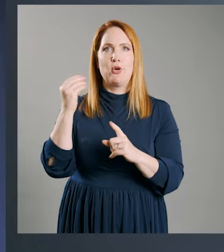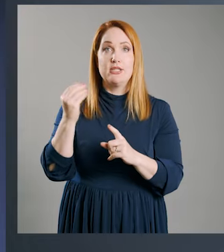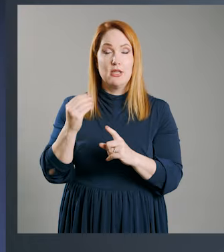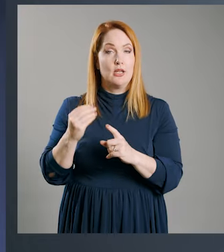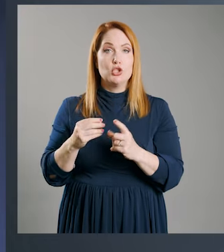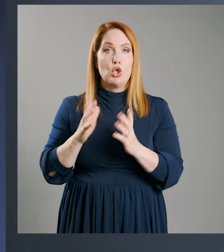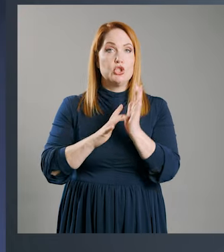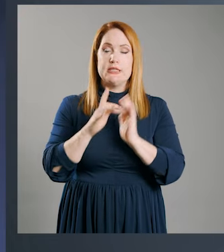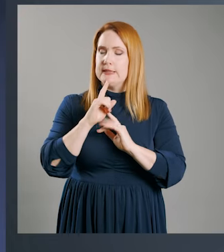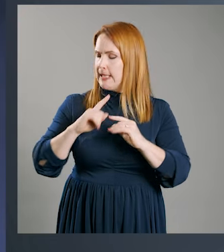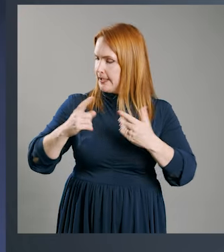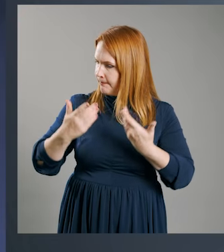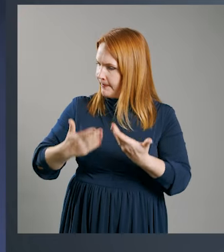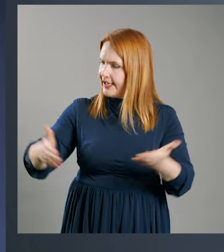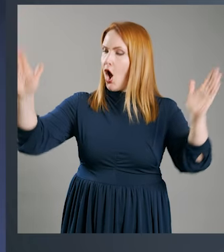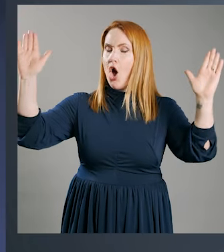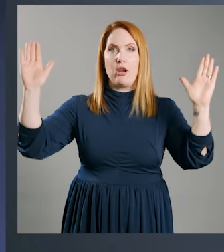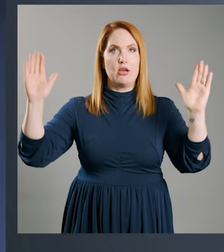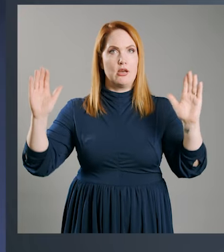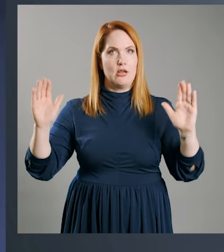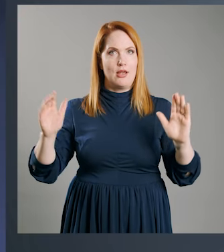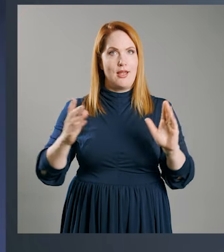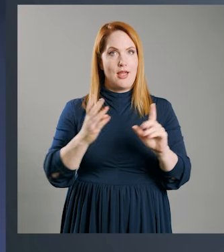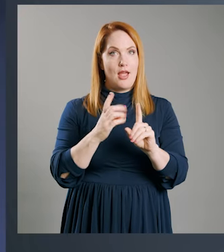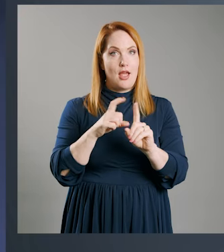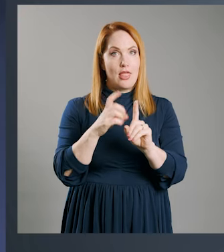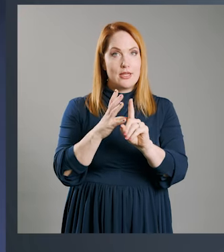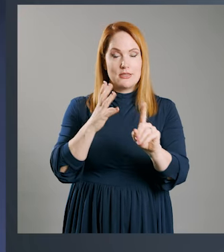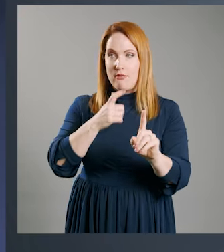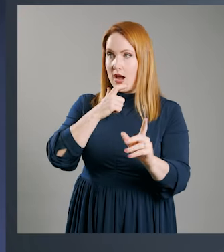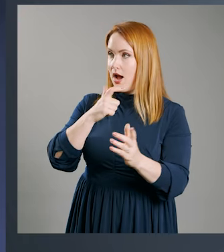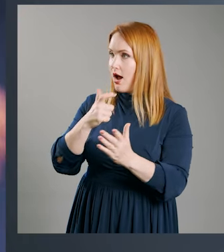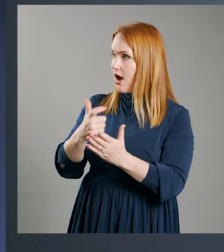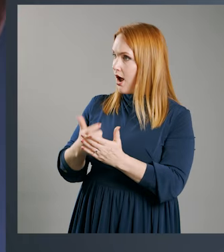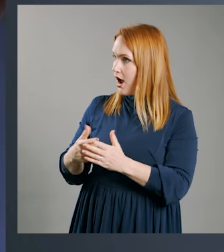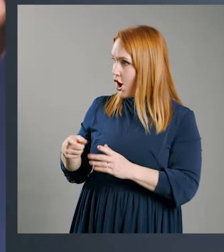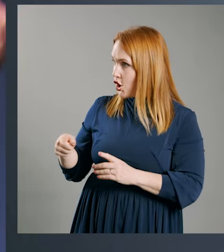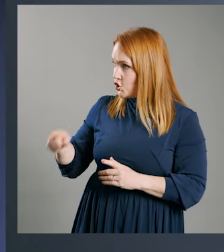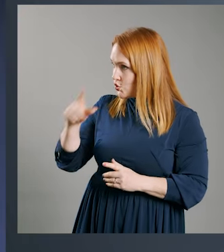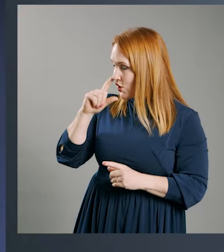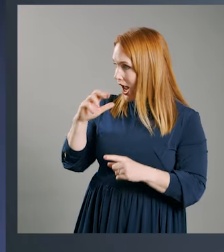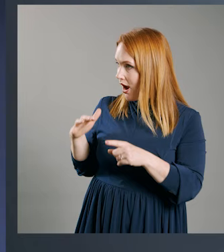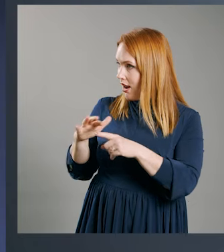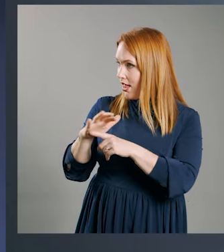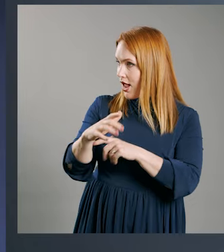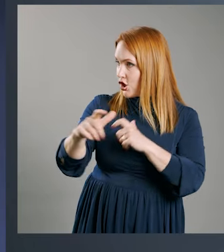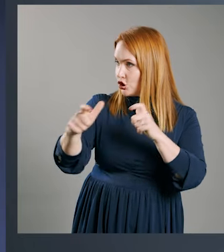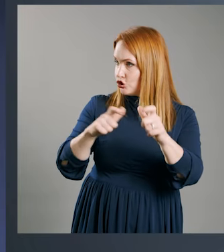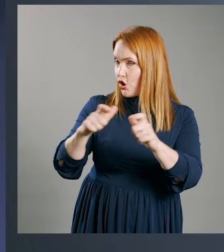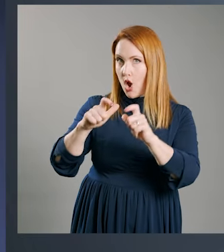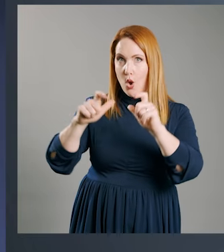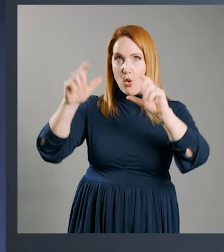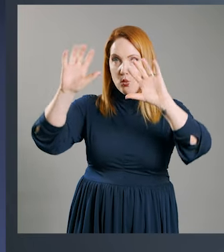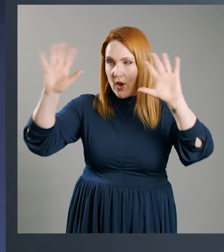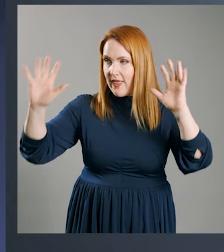calm. And the disciples all said, who is this that even the wind and the waves obey him? They were amazed and astonished by his